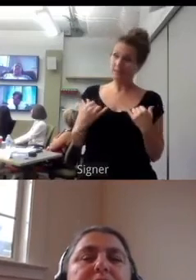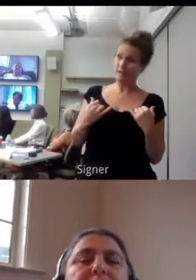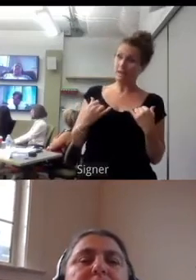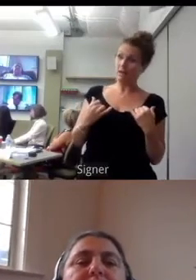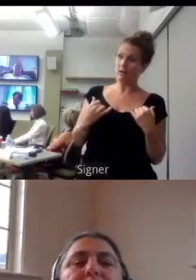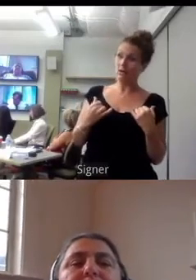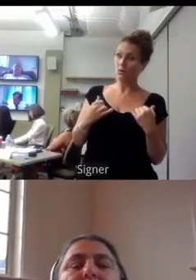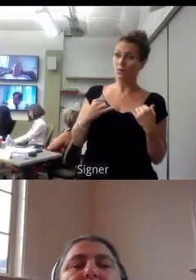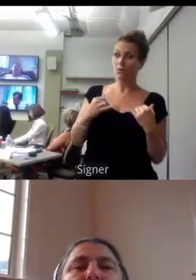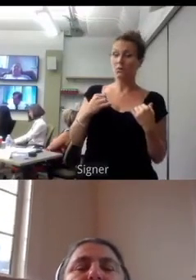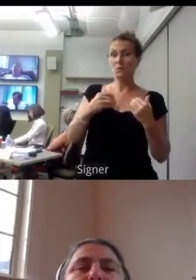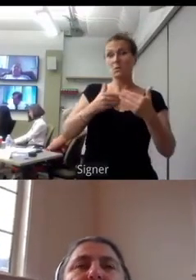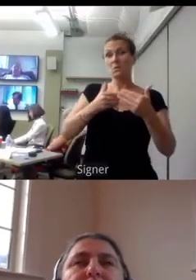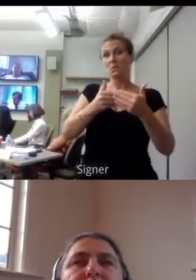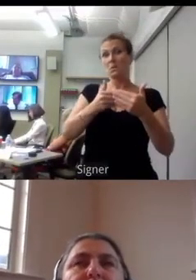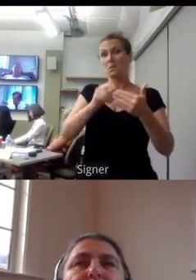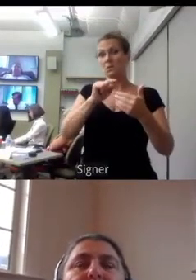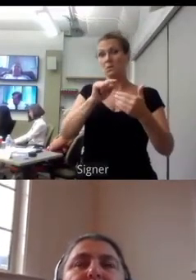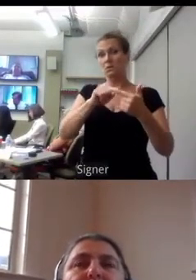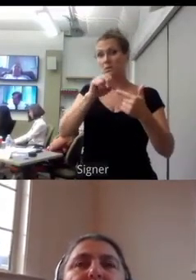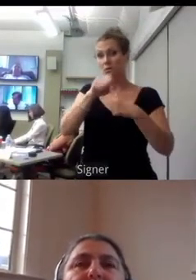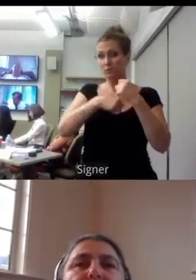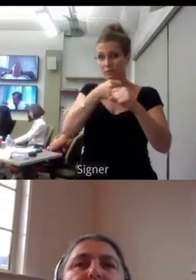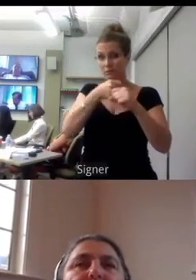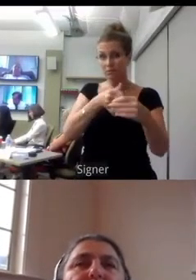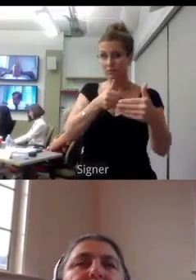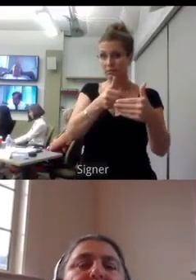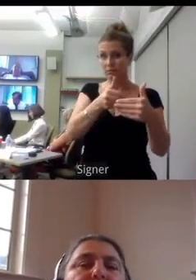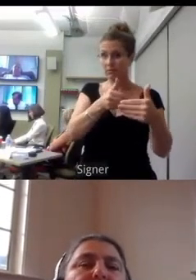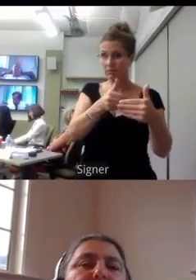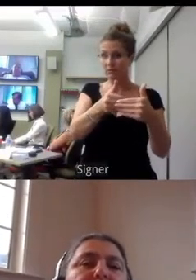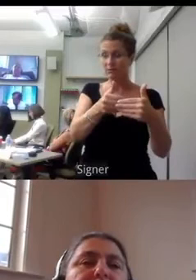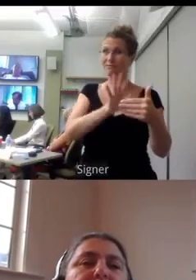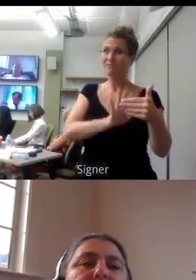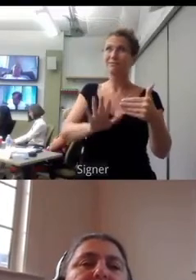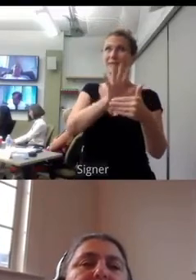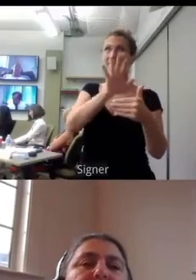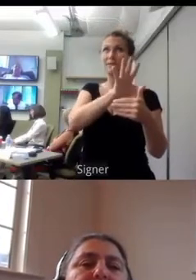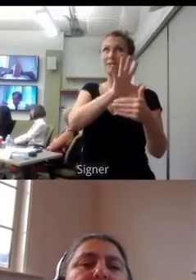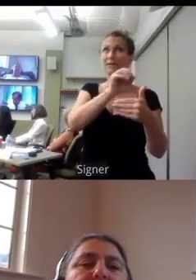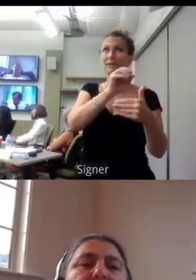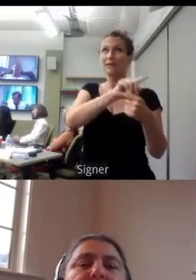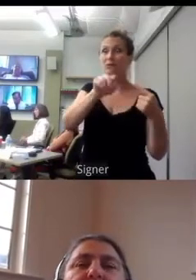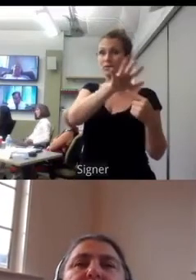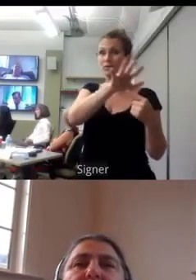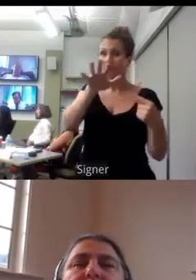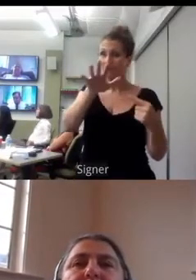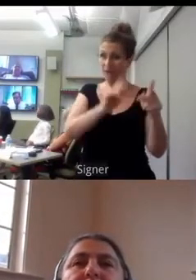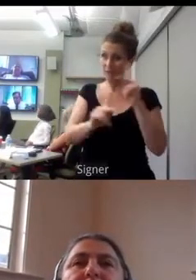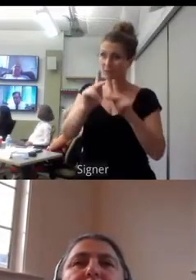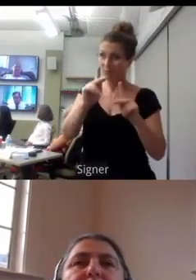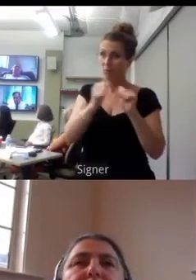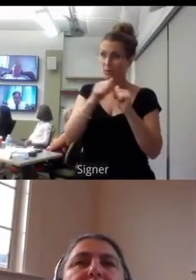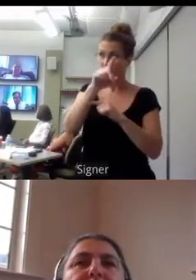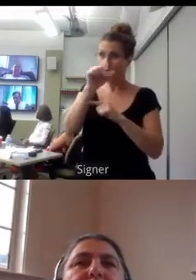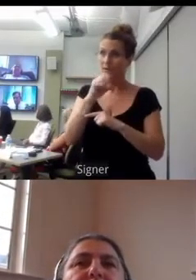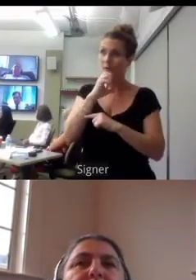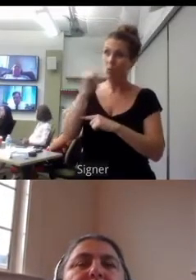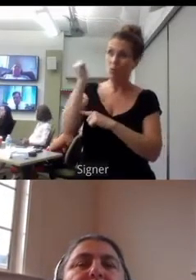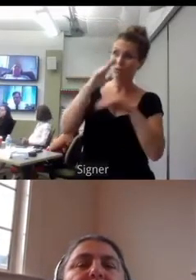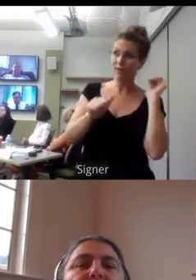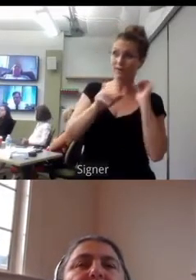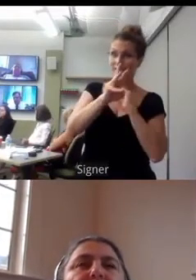years, probably between 50 and 55% of the persons with disabilities will be over 65. So there's an aging